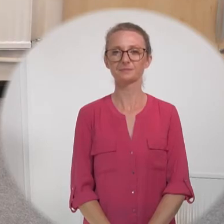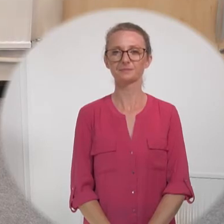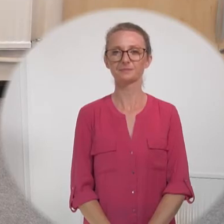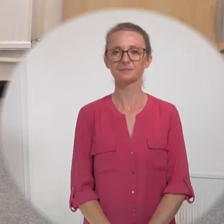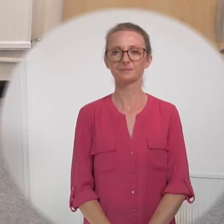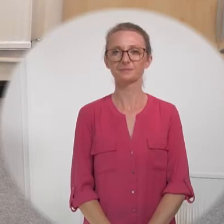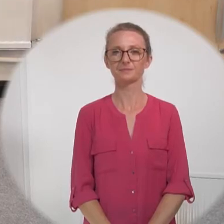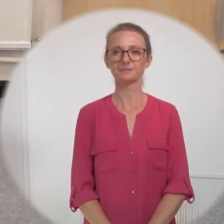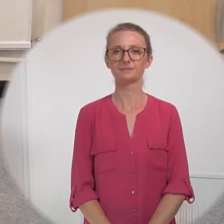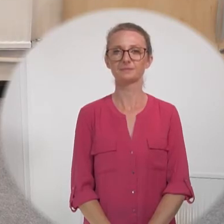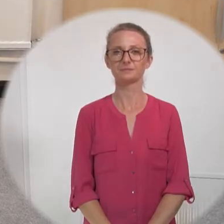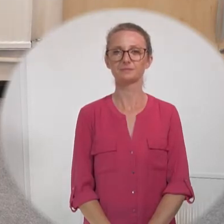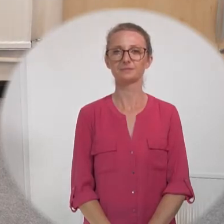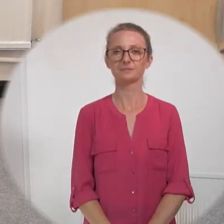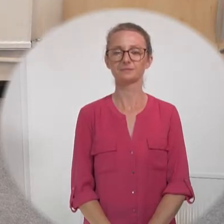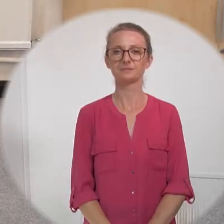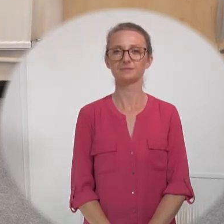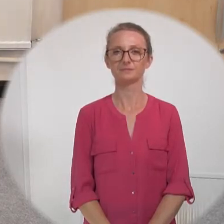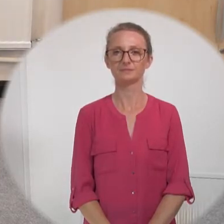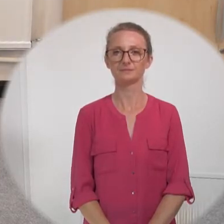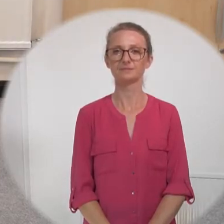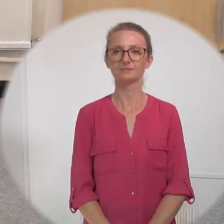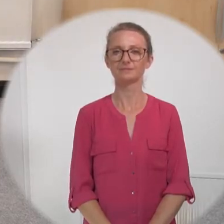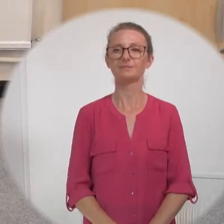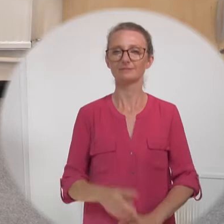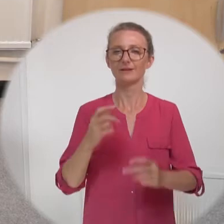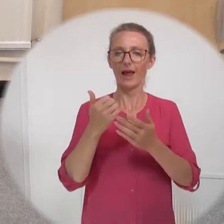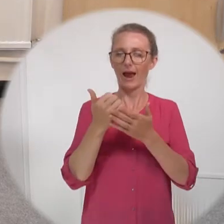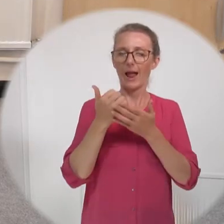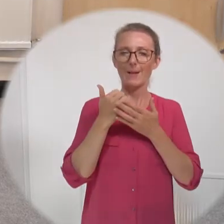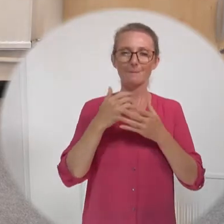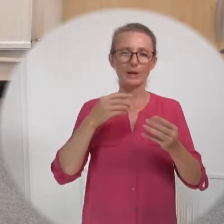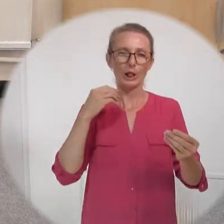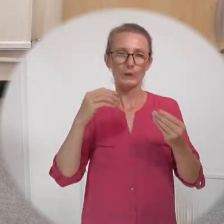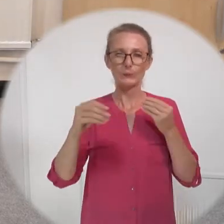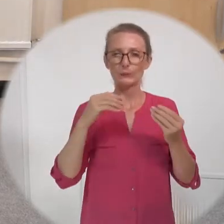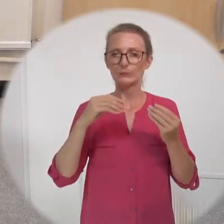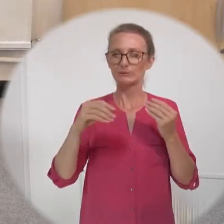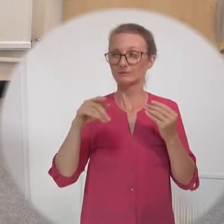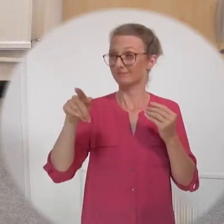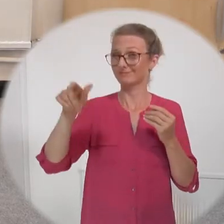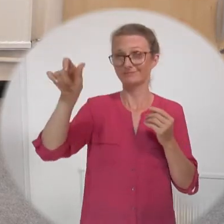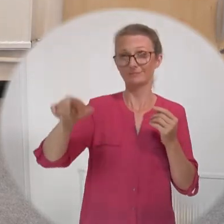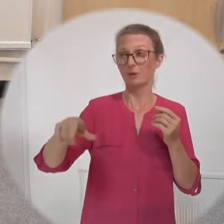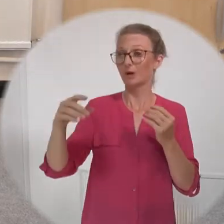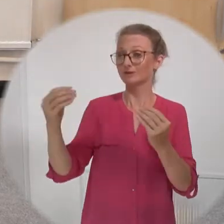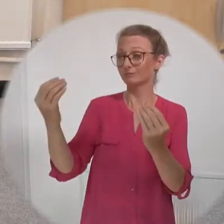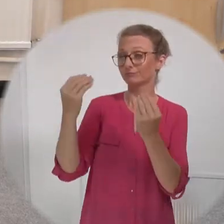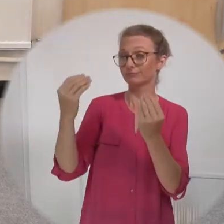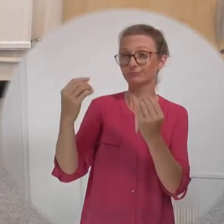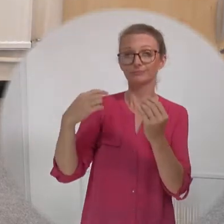So this is one of the loosening exercises I learned from one of my teachers,